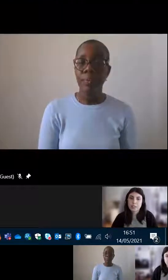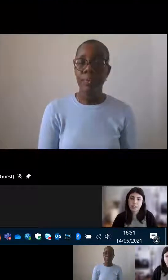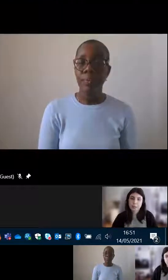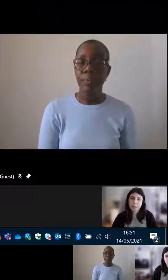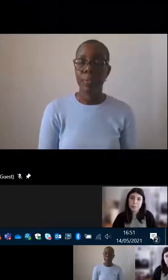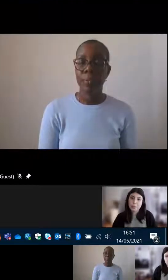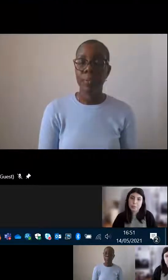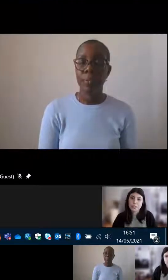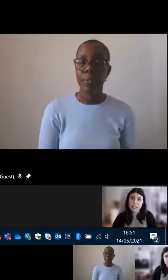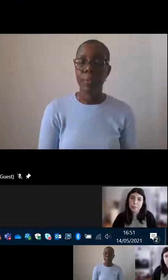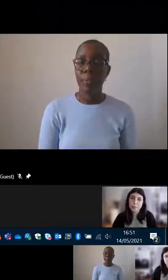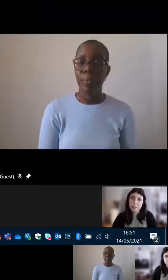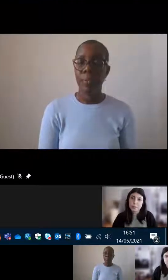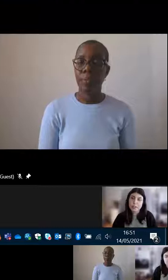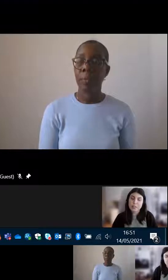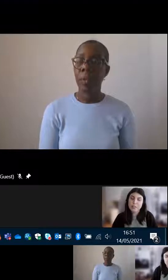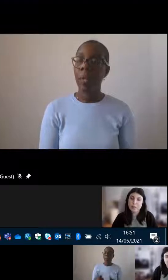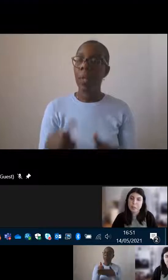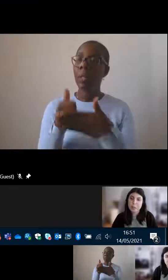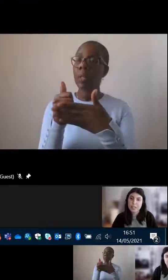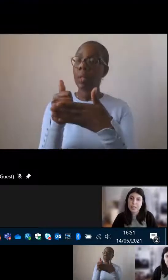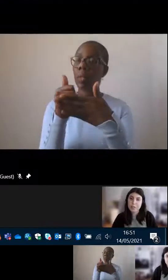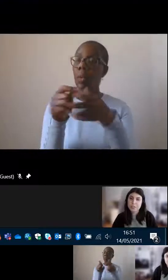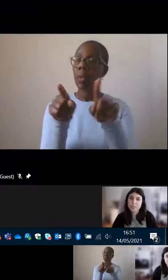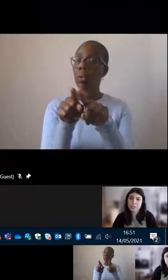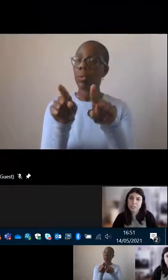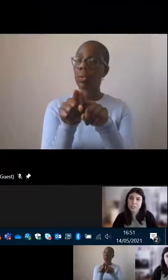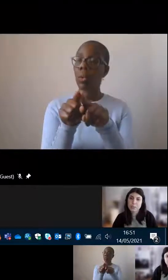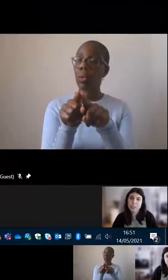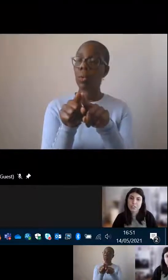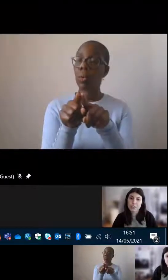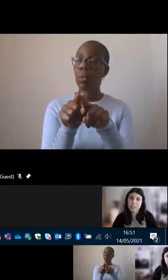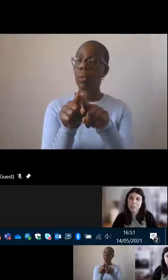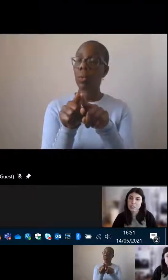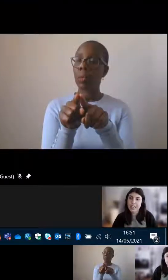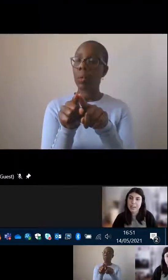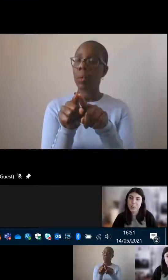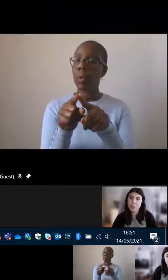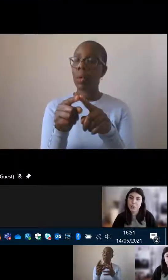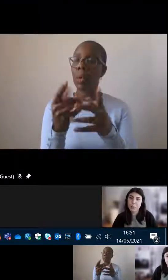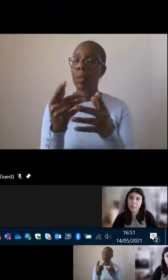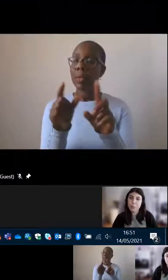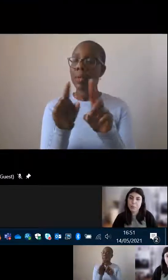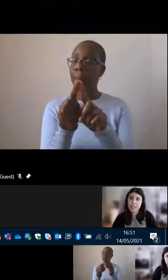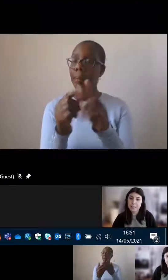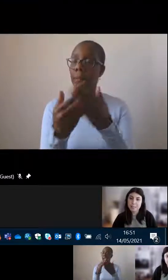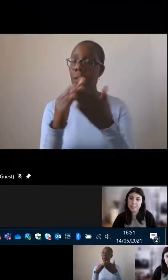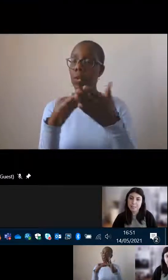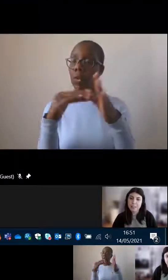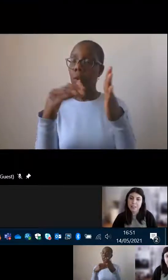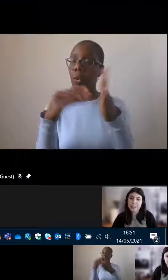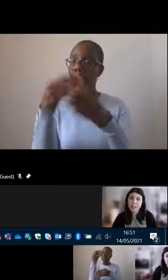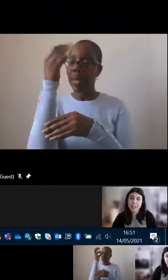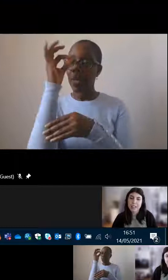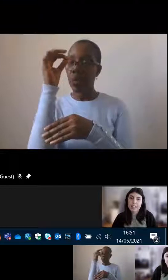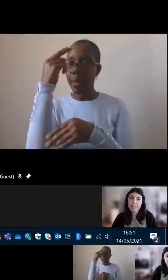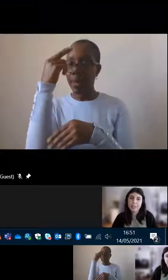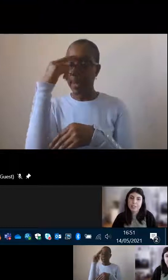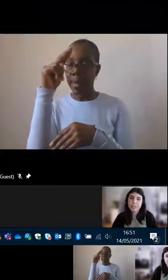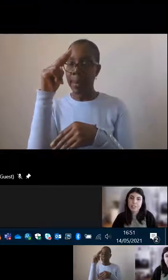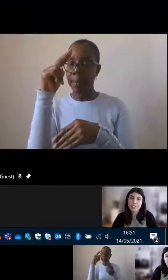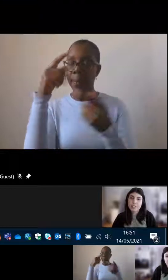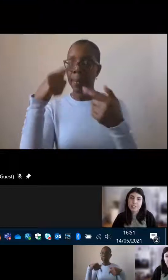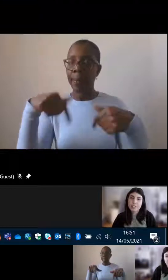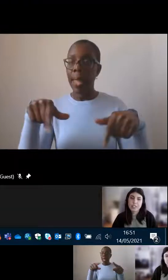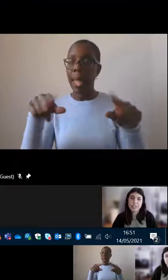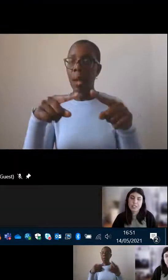There's also support available through the council's service called Our Newham Money, and they are